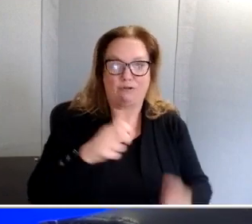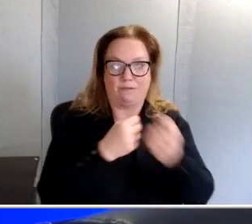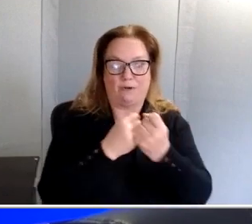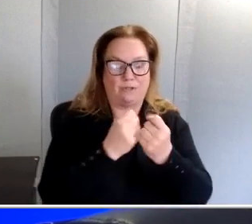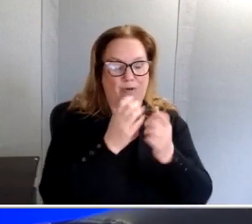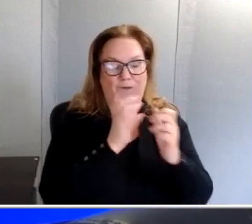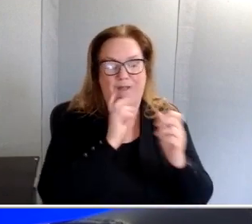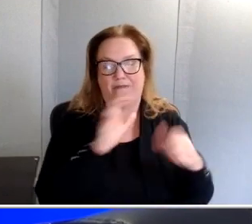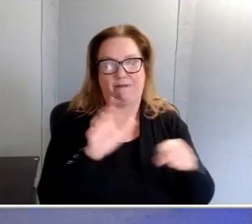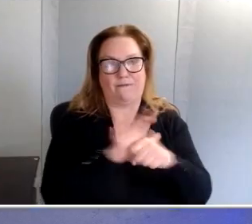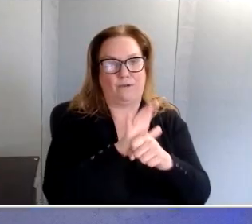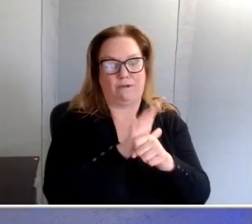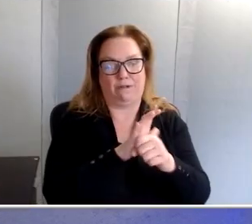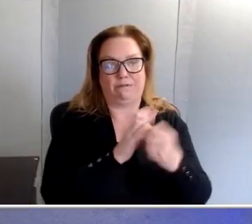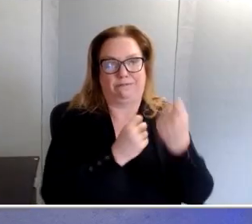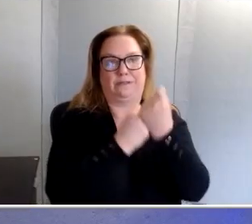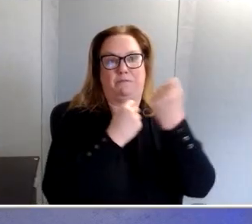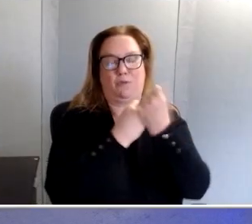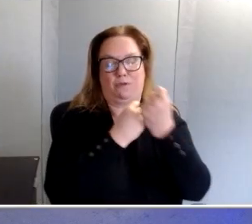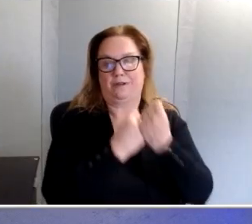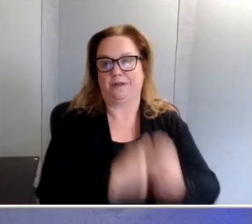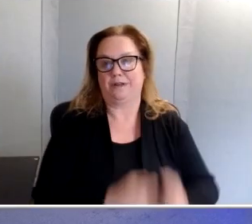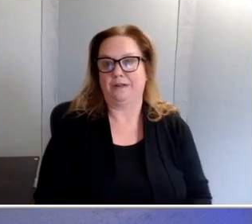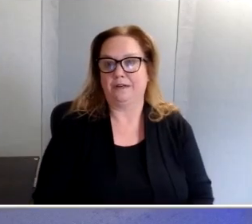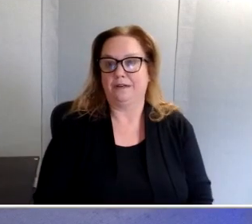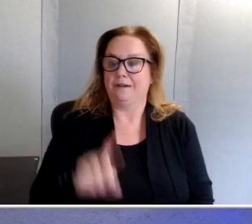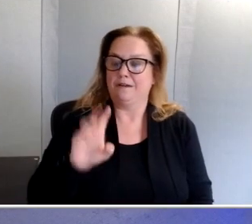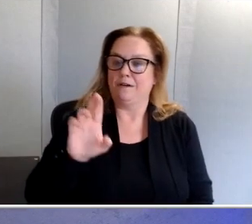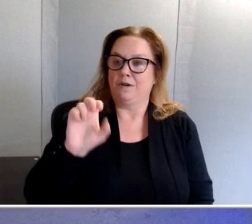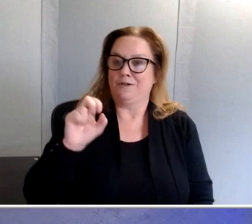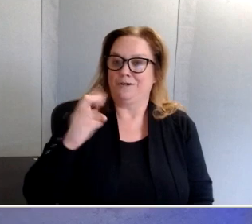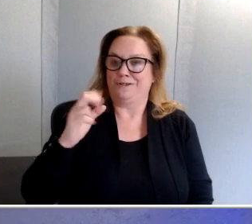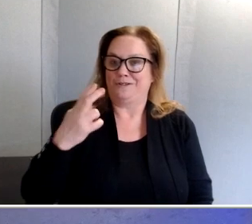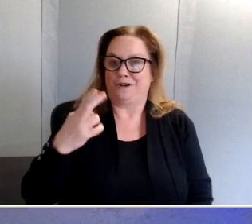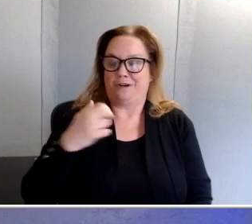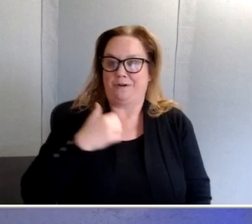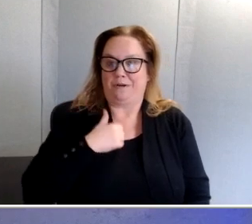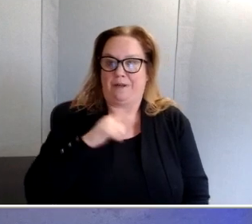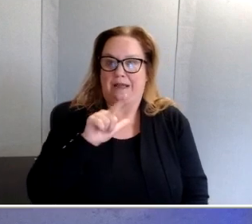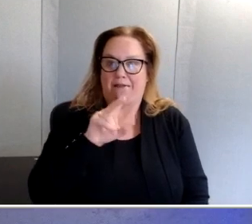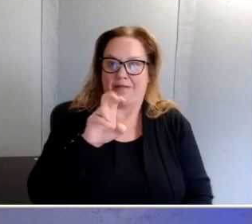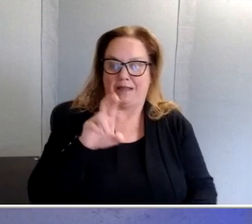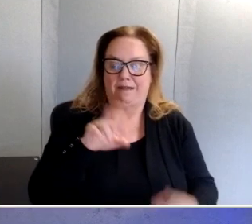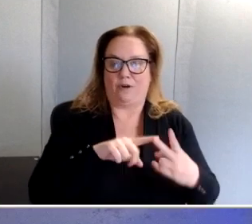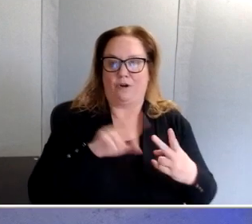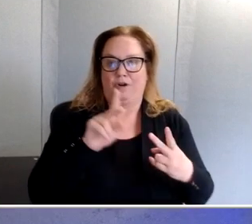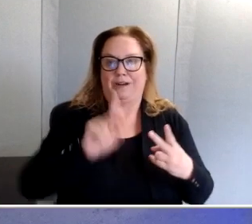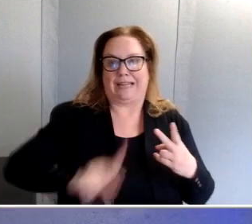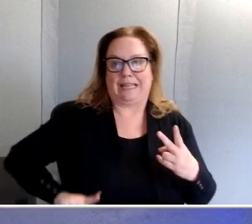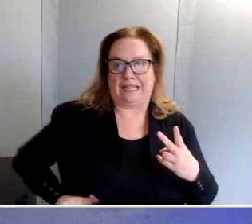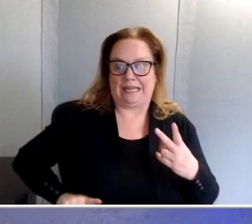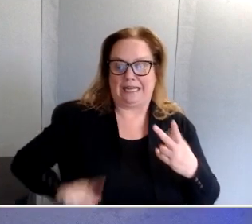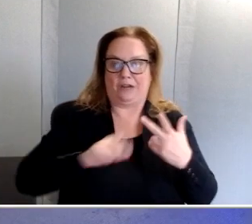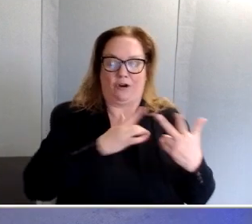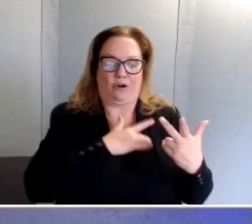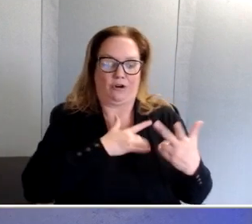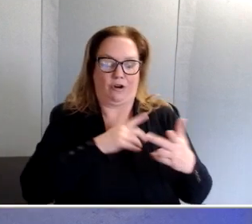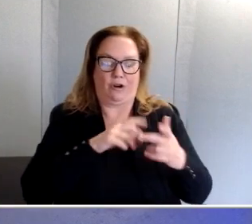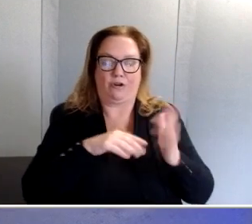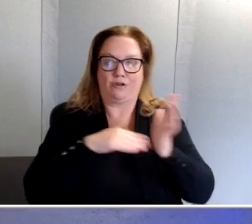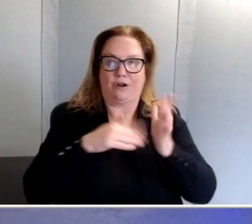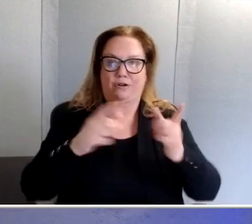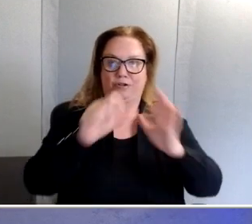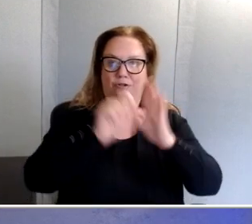side. And yeah, Dr. Shah, you know this, but anytime we have, whether it be liver or kidney or heart, anytime our doctors and surgeons come in here,